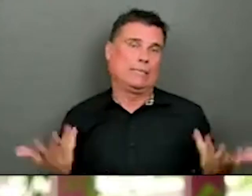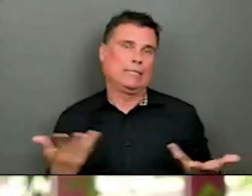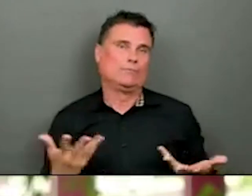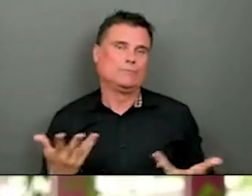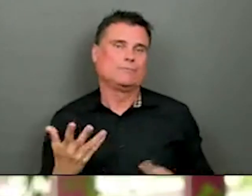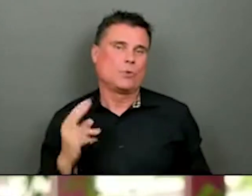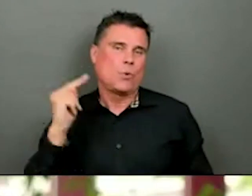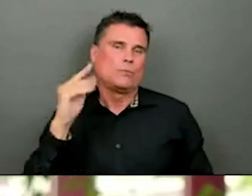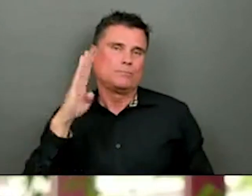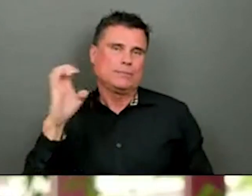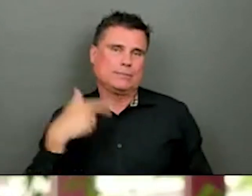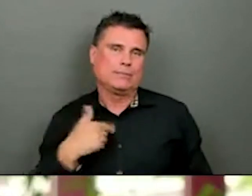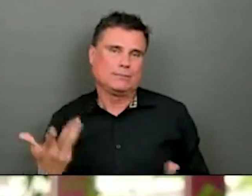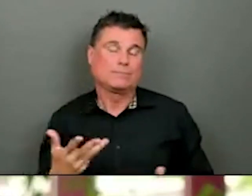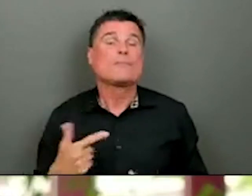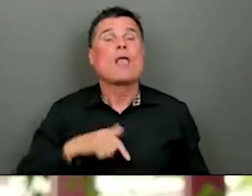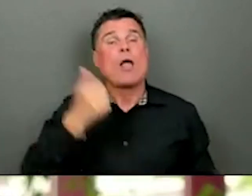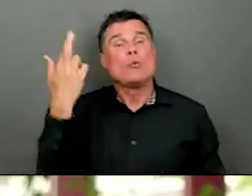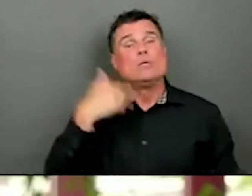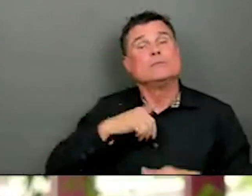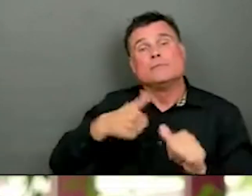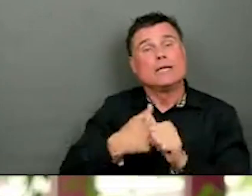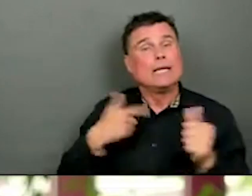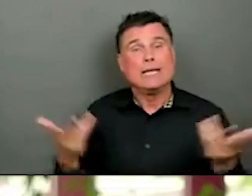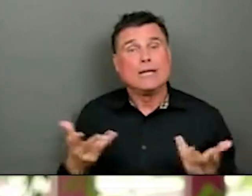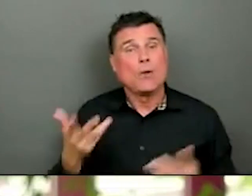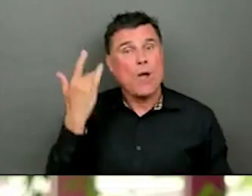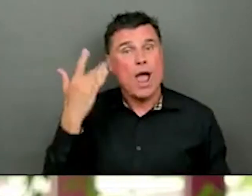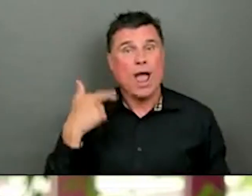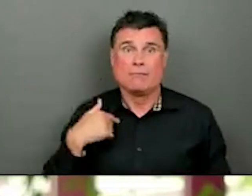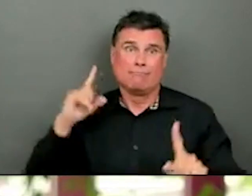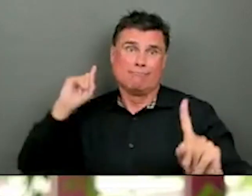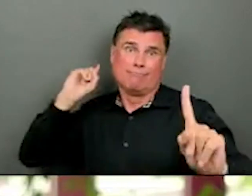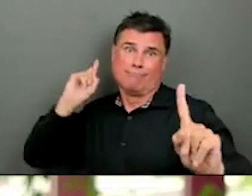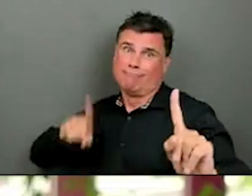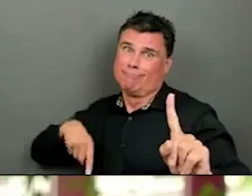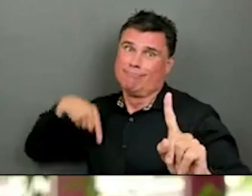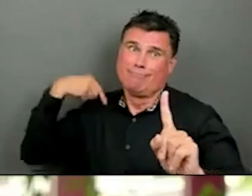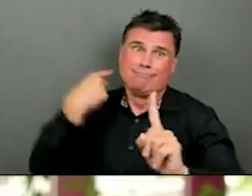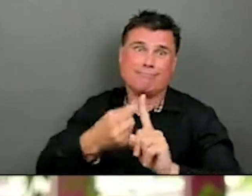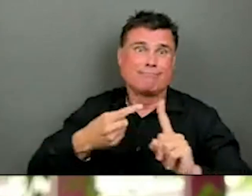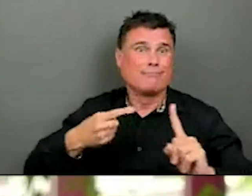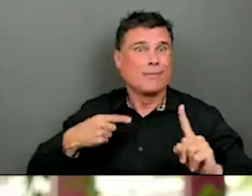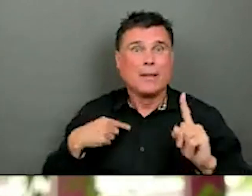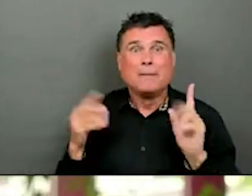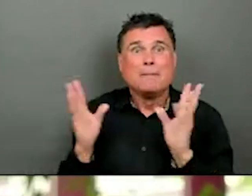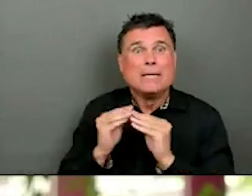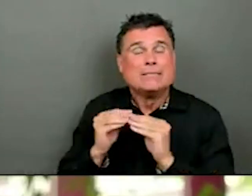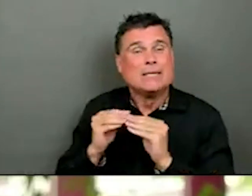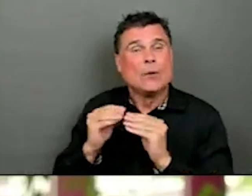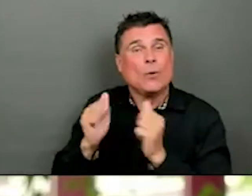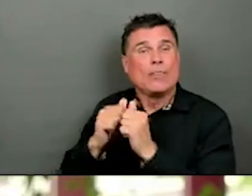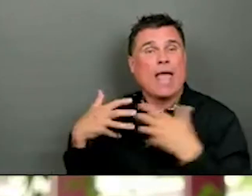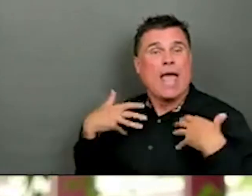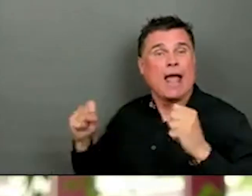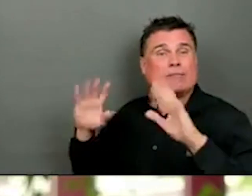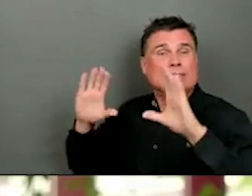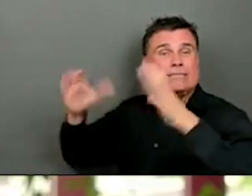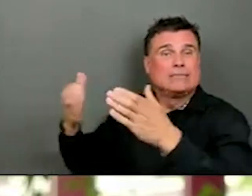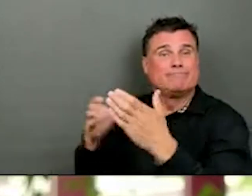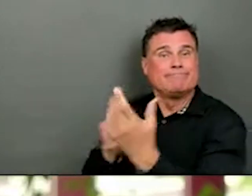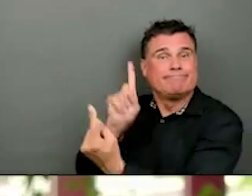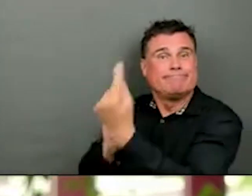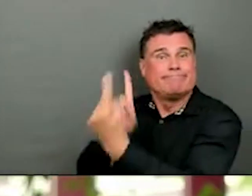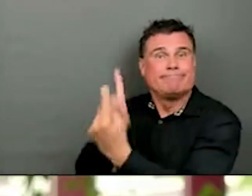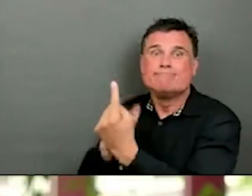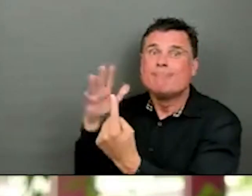I'm here, of course, is that it's been a long time and I haven't had the opportunity to meet with our teams and to really just appreciate all